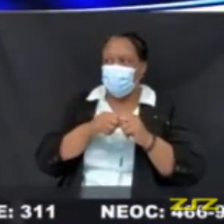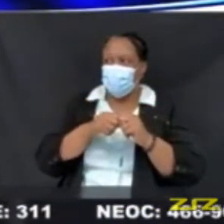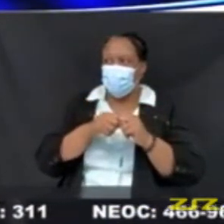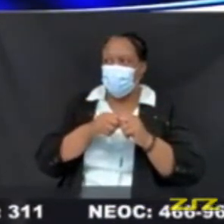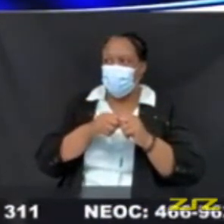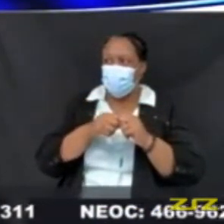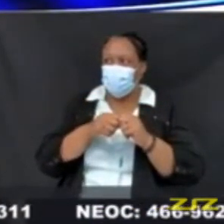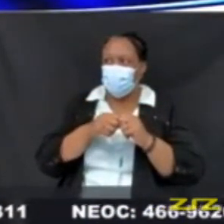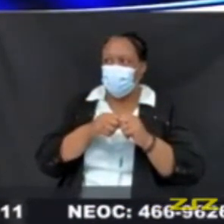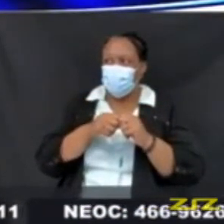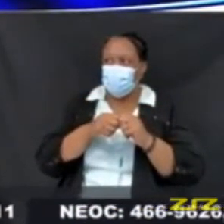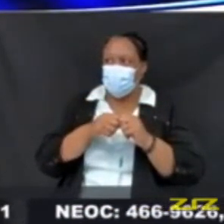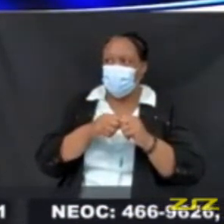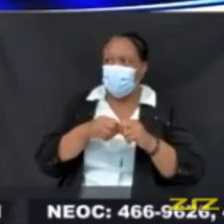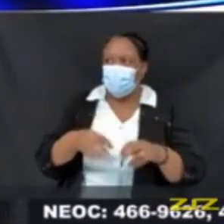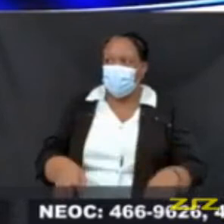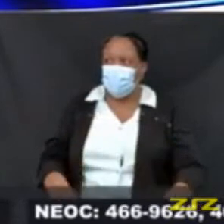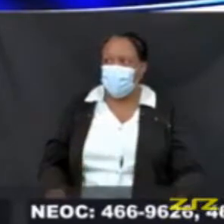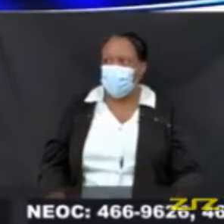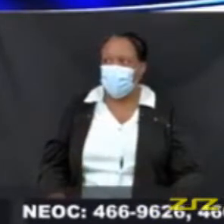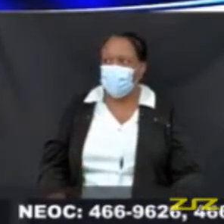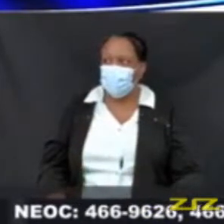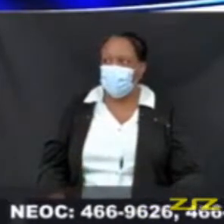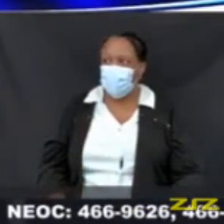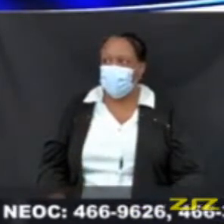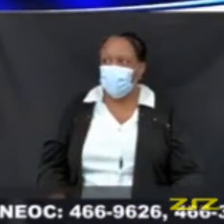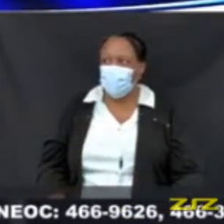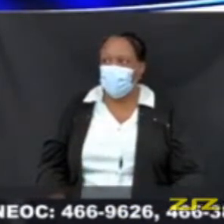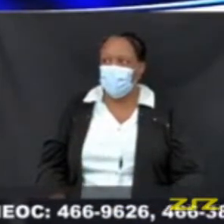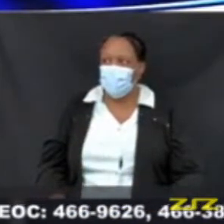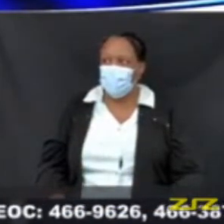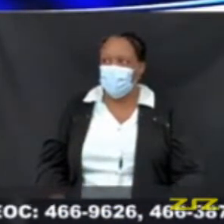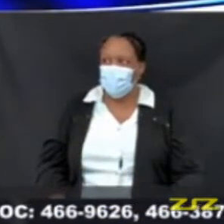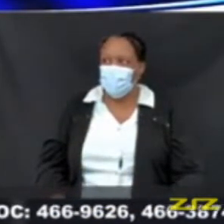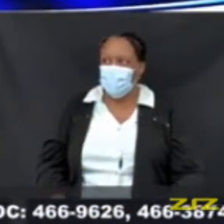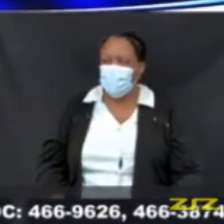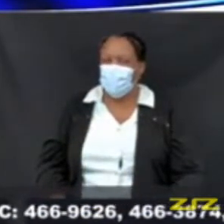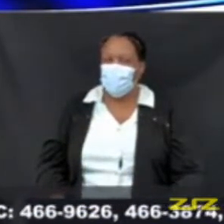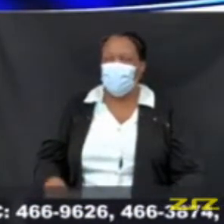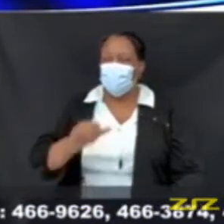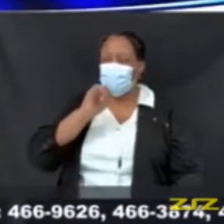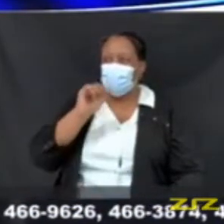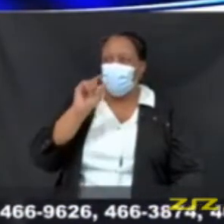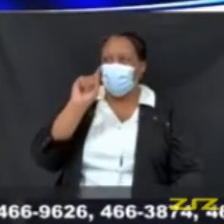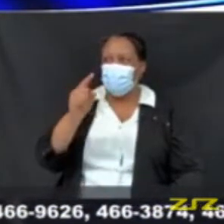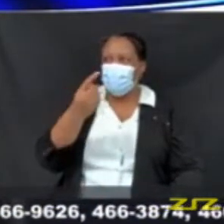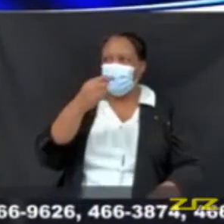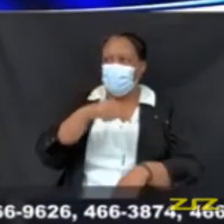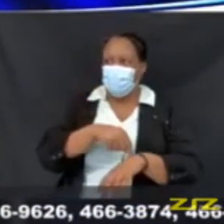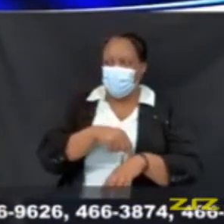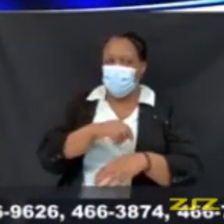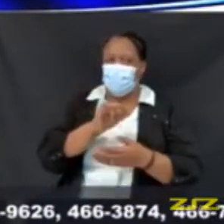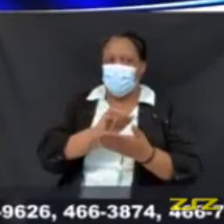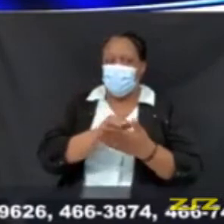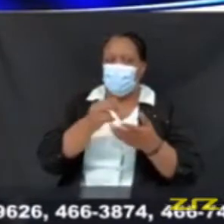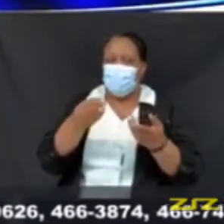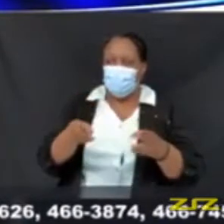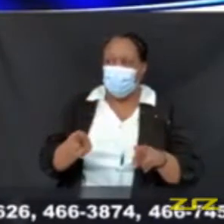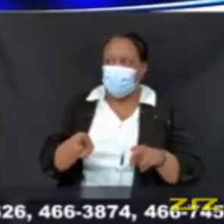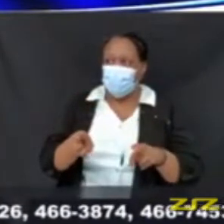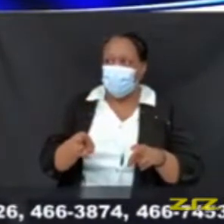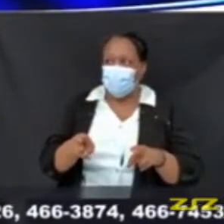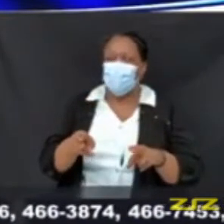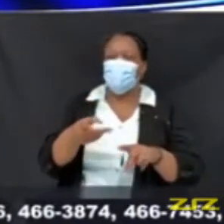security at the mentioned hotel. Not the first time that a breach at